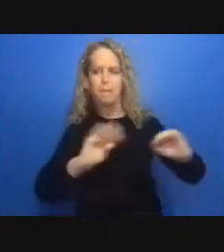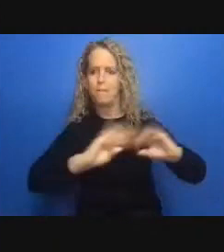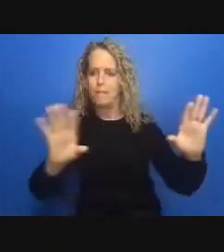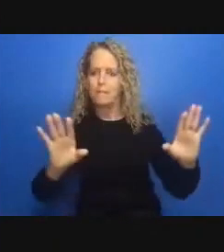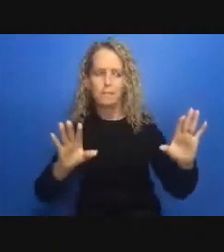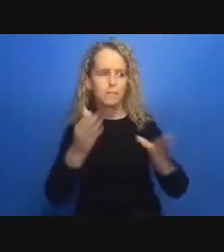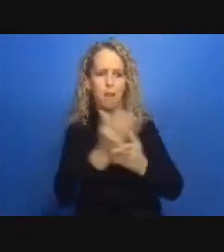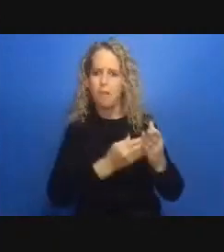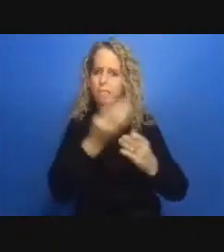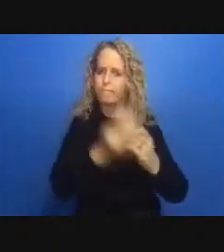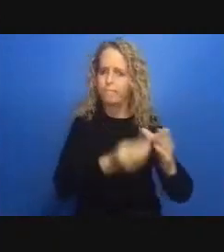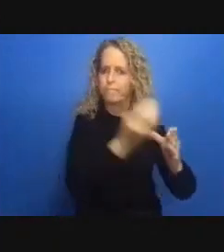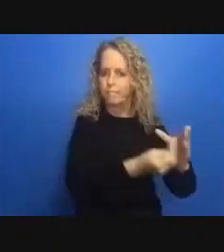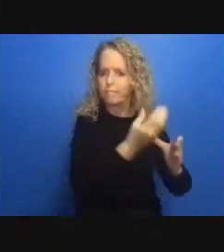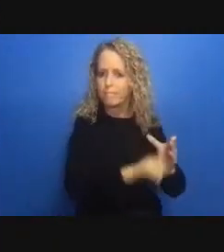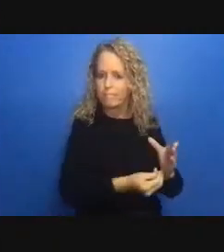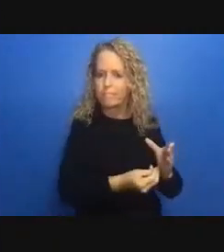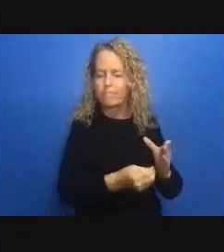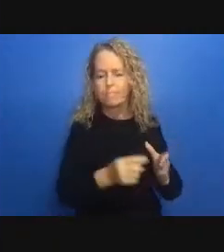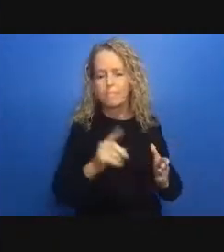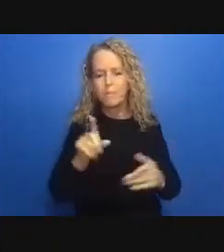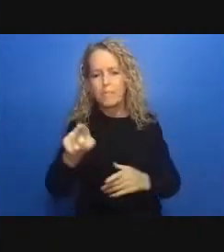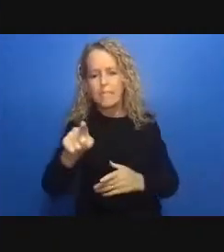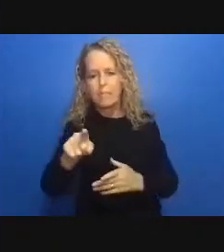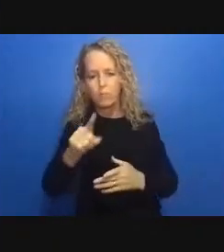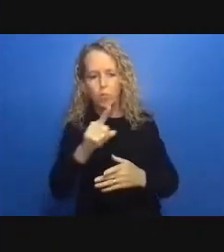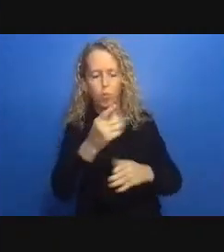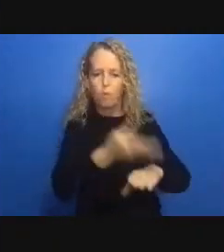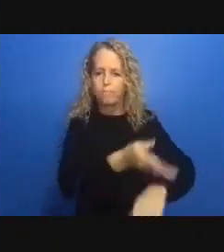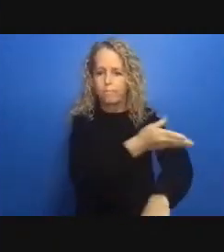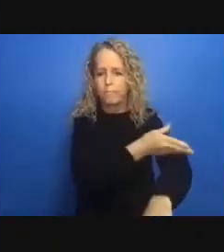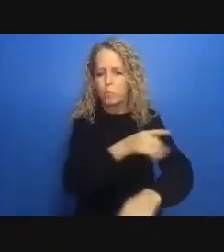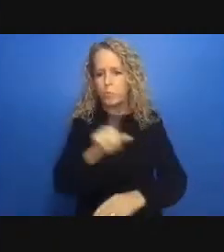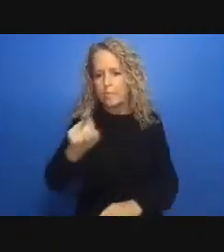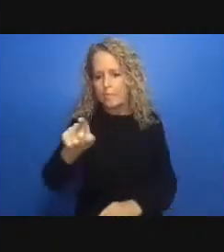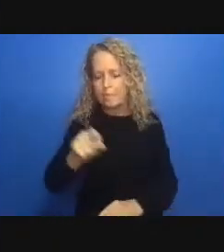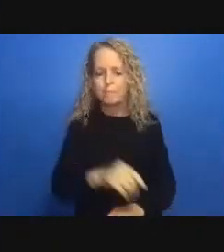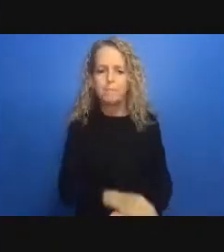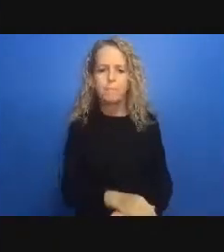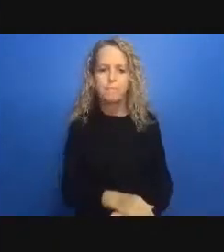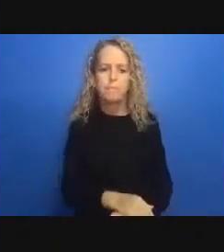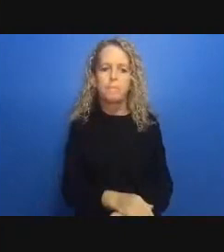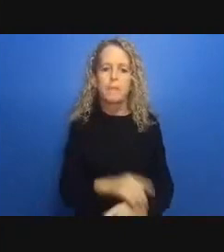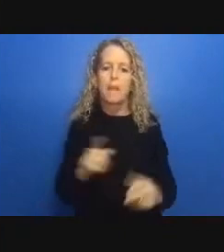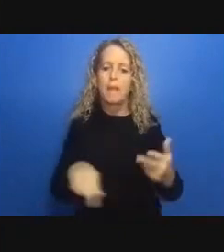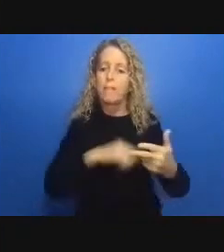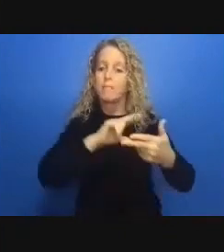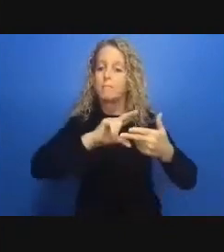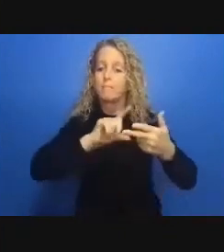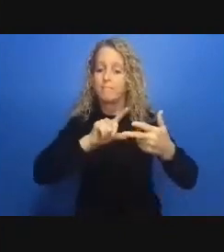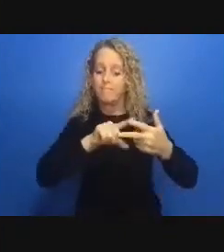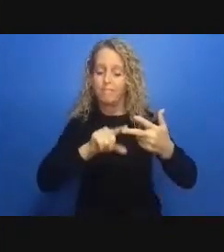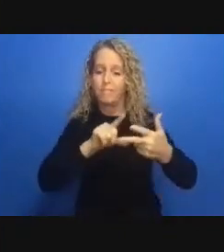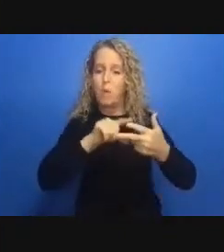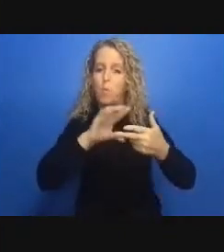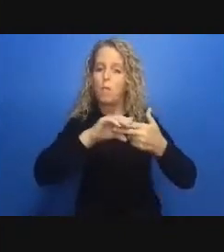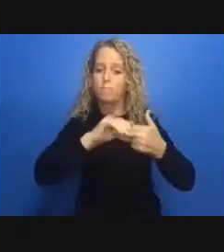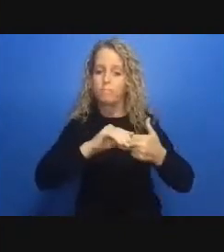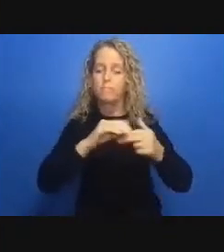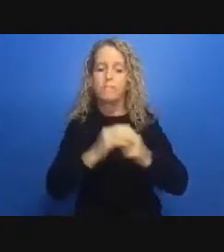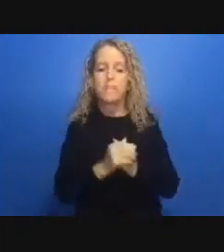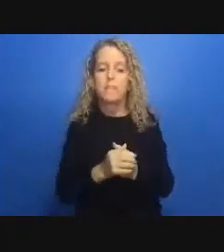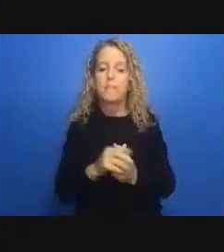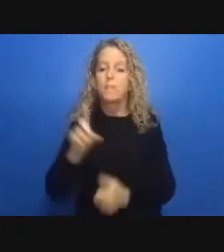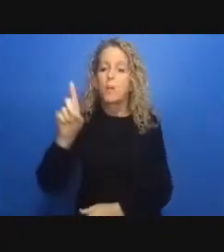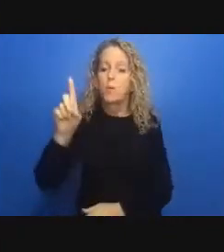Another two conclusions we came to, or I guess I'm going to roll them into one here, were with regard to the level of digital adoption.